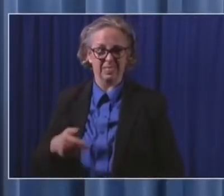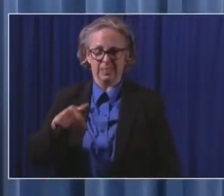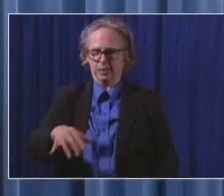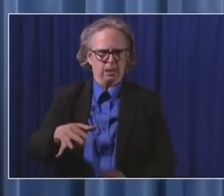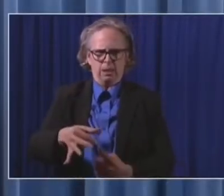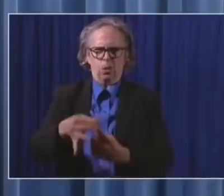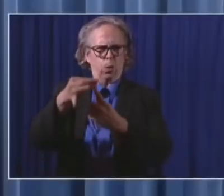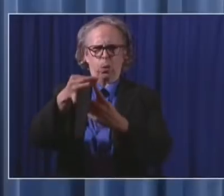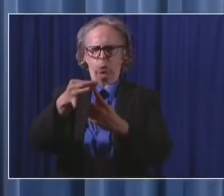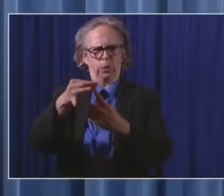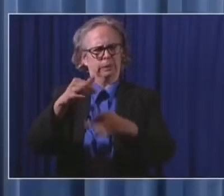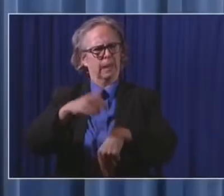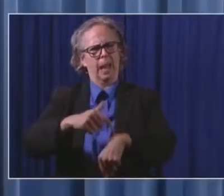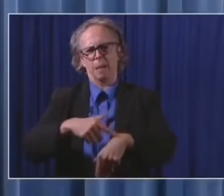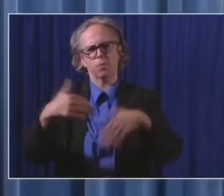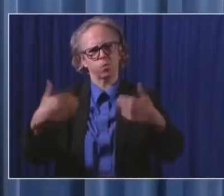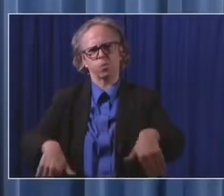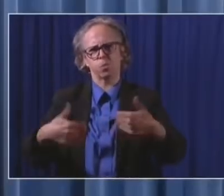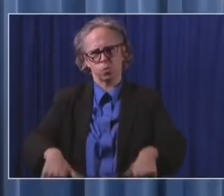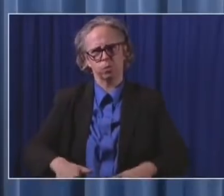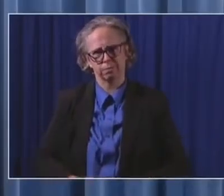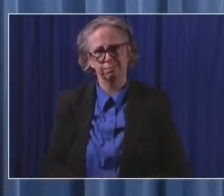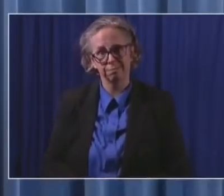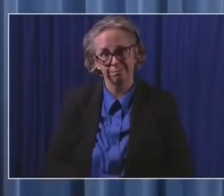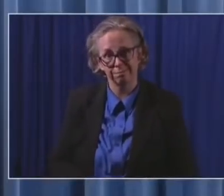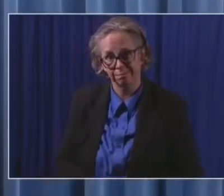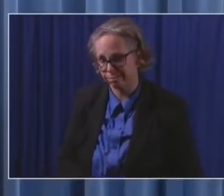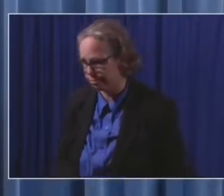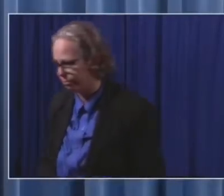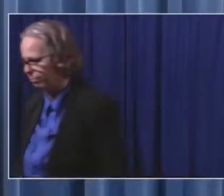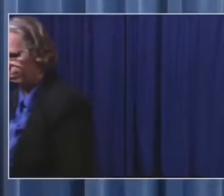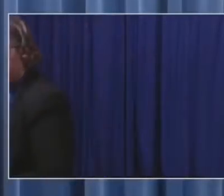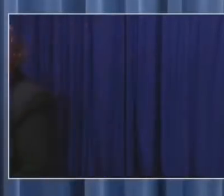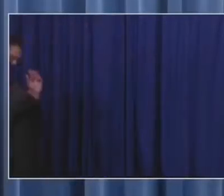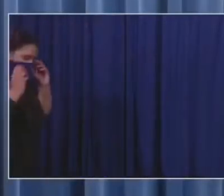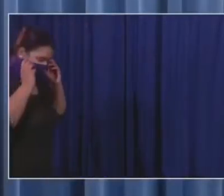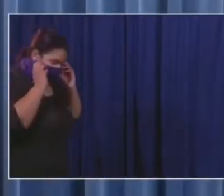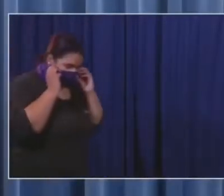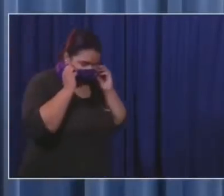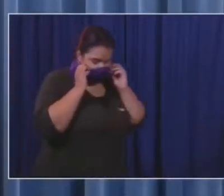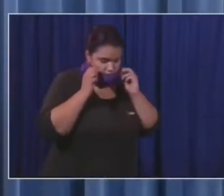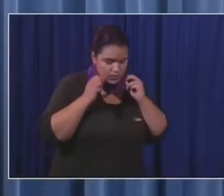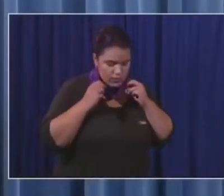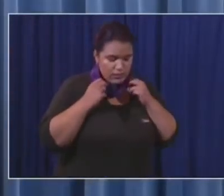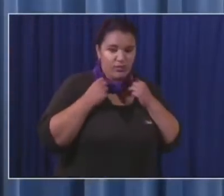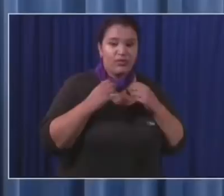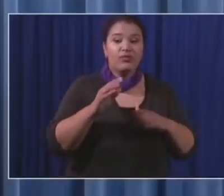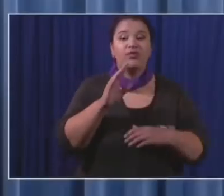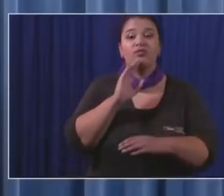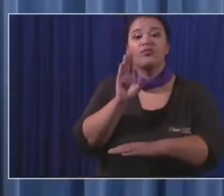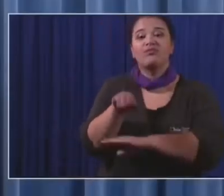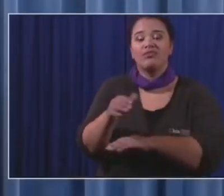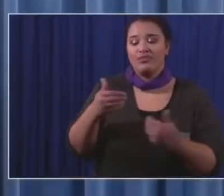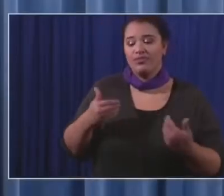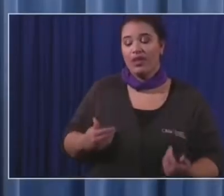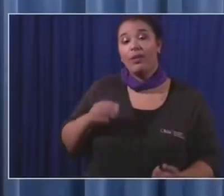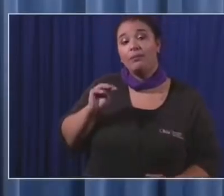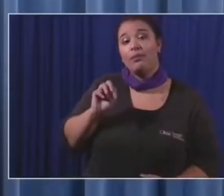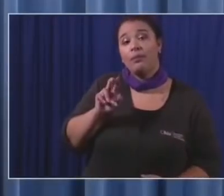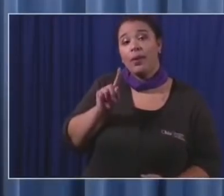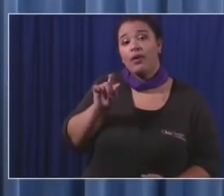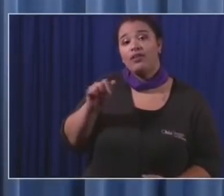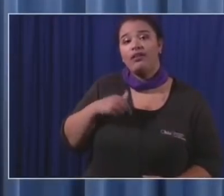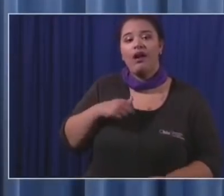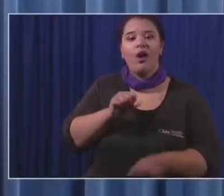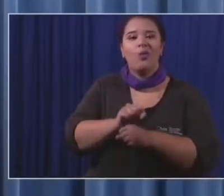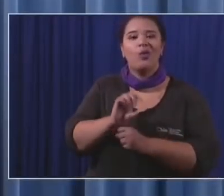decades. And governors have had this authority. But this is a very unusual, extraordinary time. Thank you,